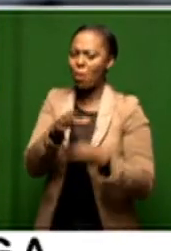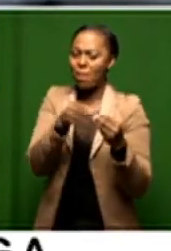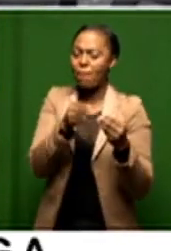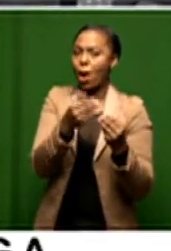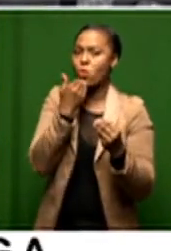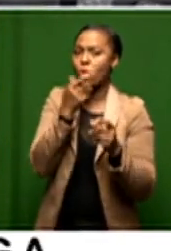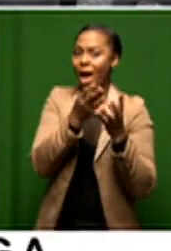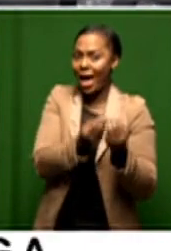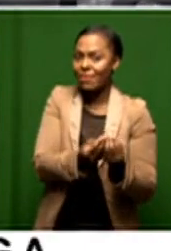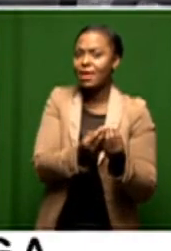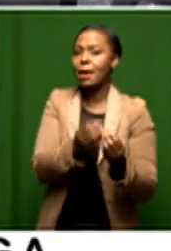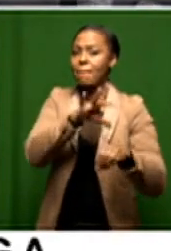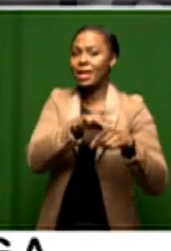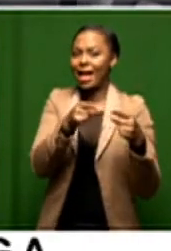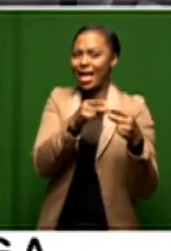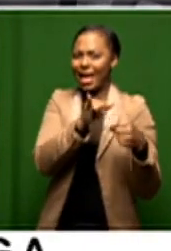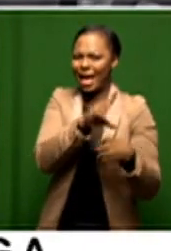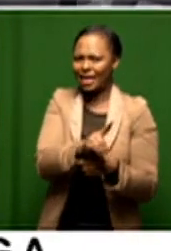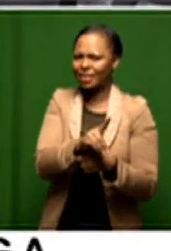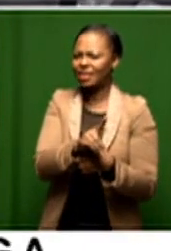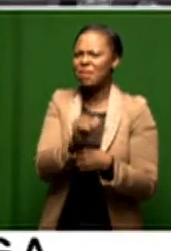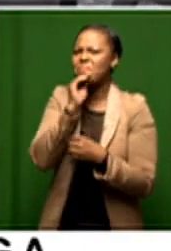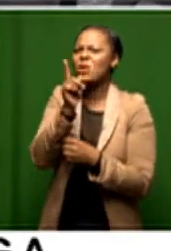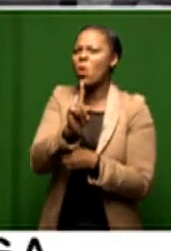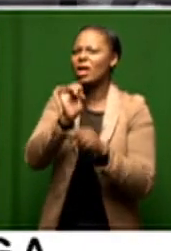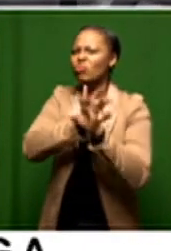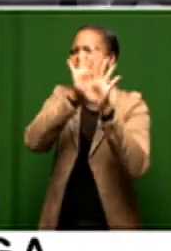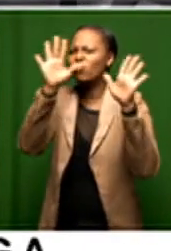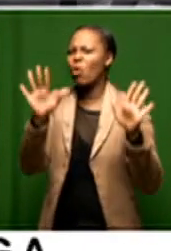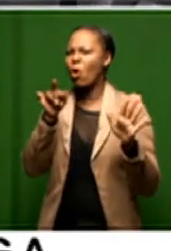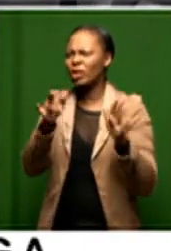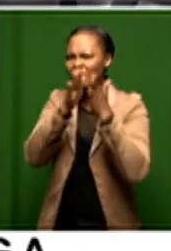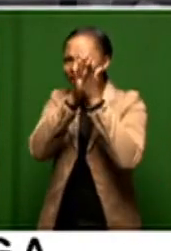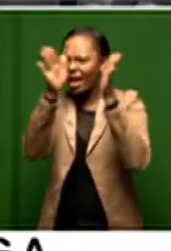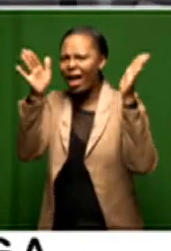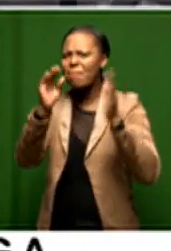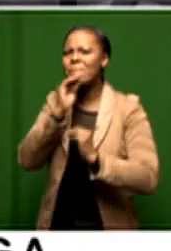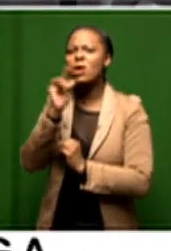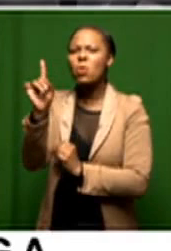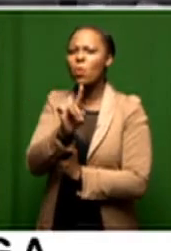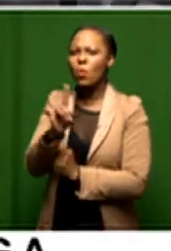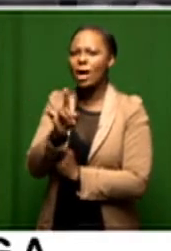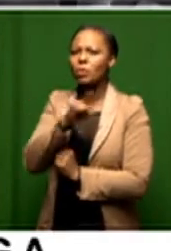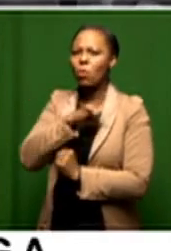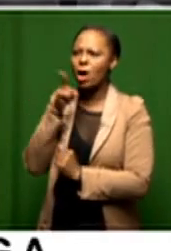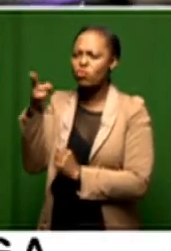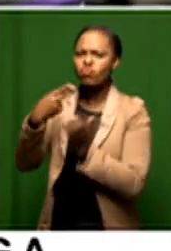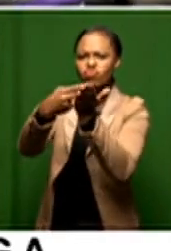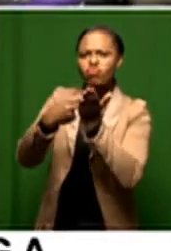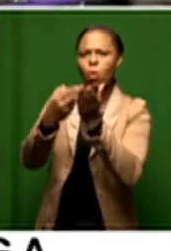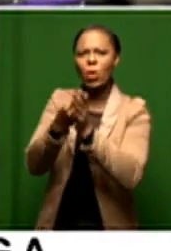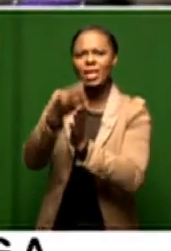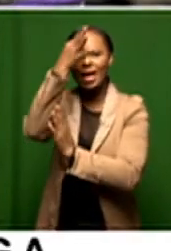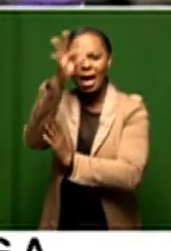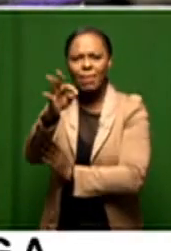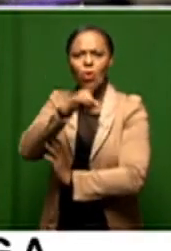they will have access to it, what does that mean in the broader rollout, as you understand it, as per your discussions with government?